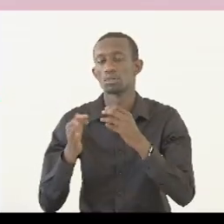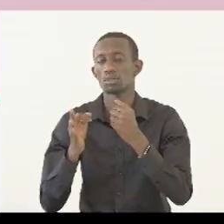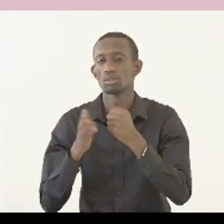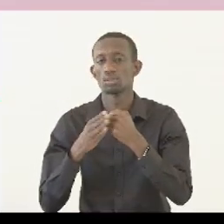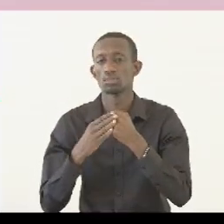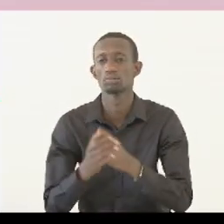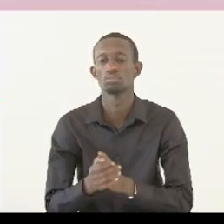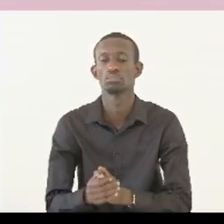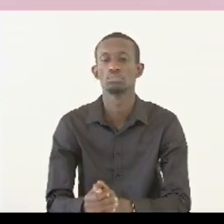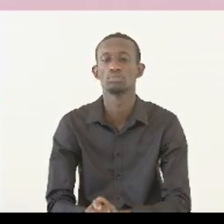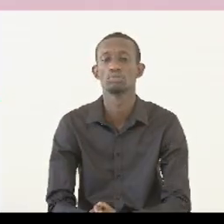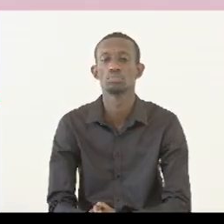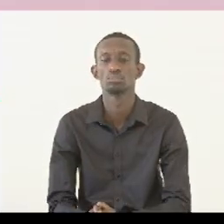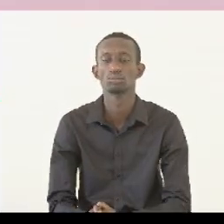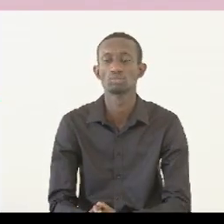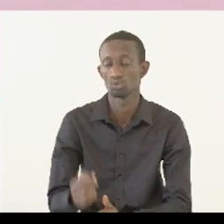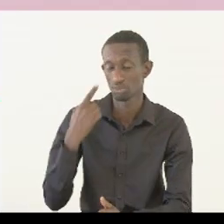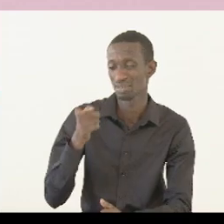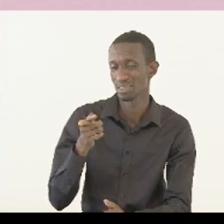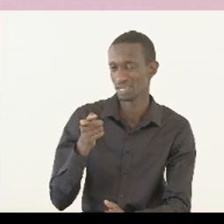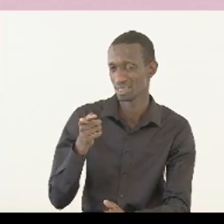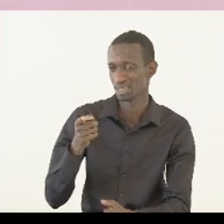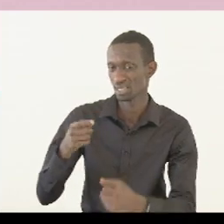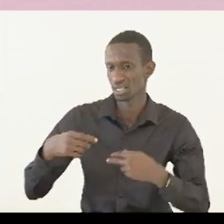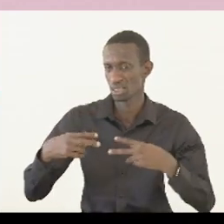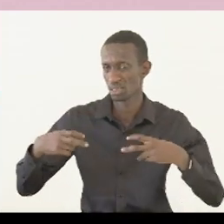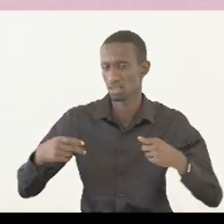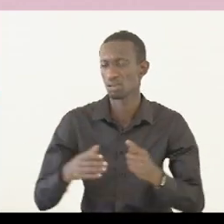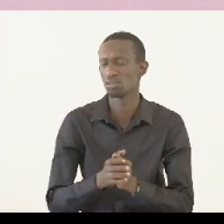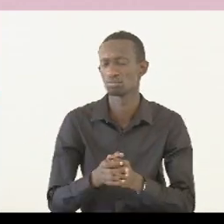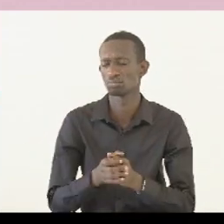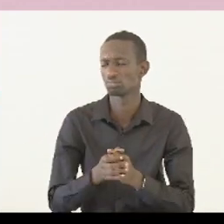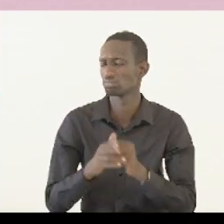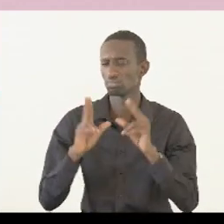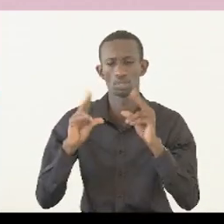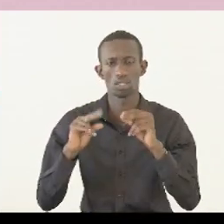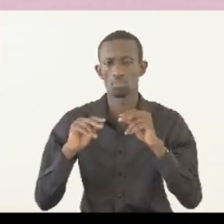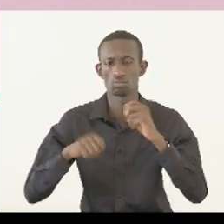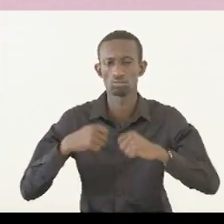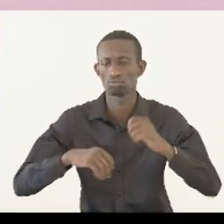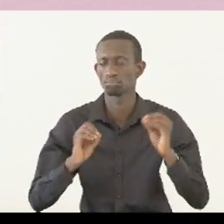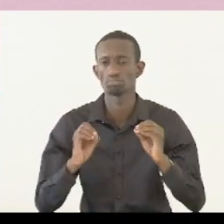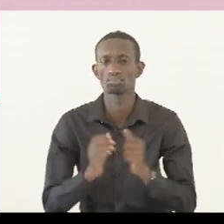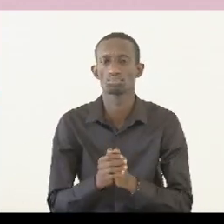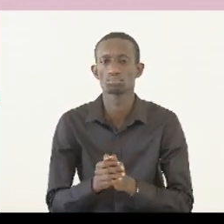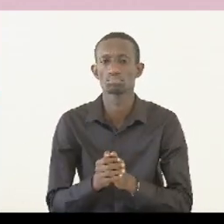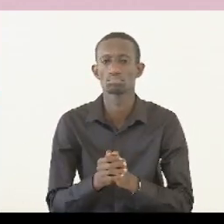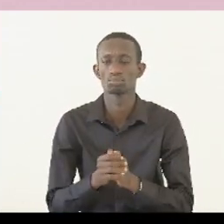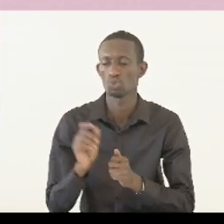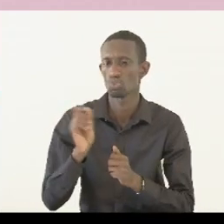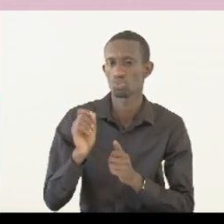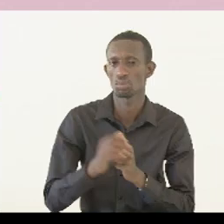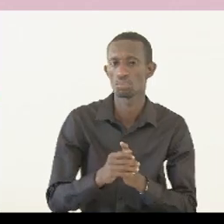these elements to be unreactive. They do not combine easily with other elements. So we consider